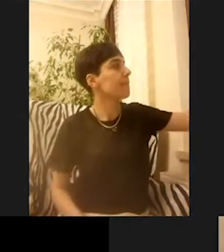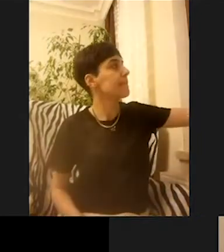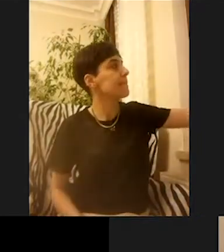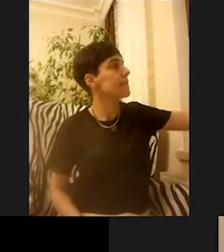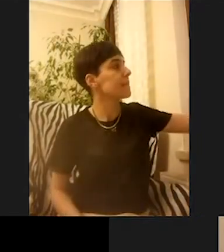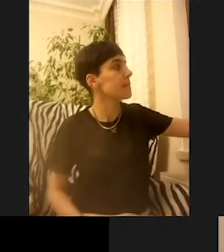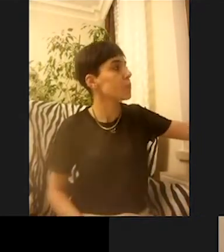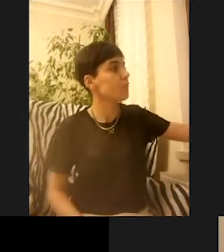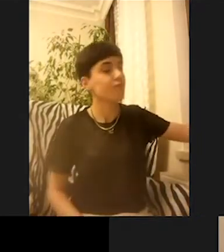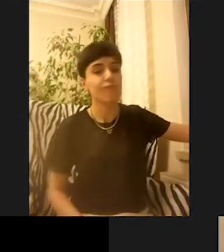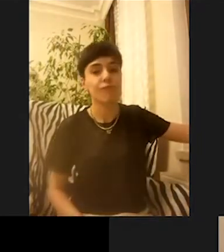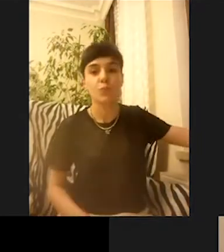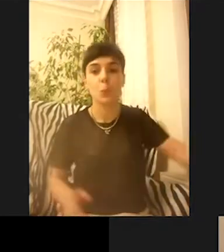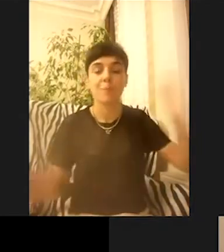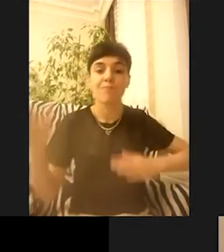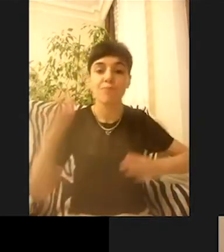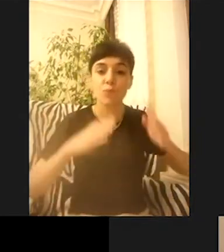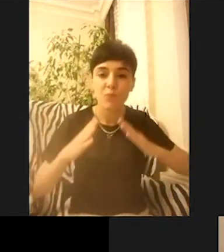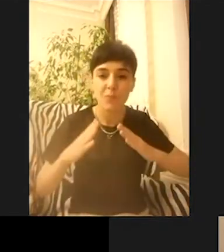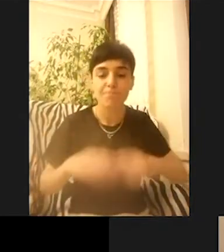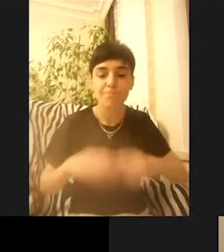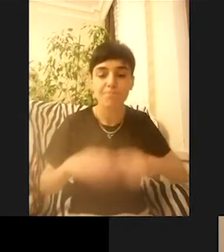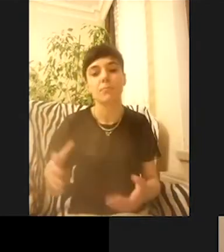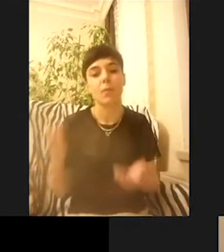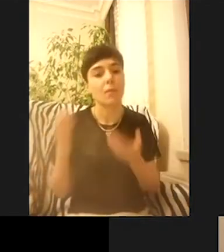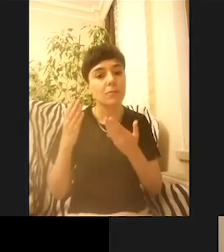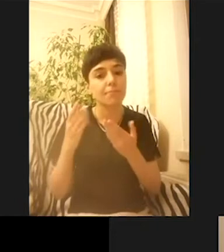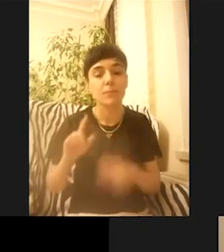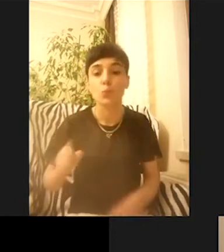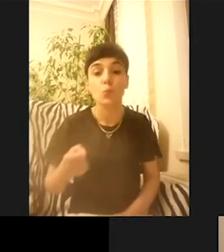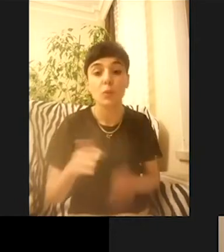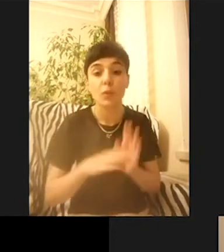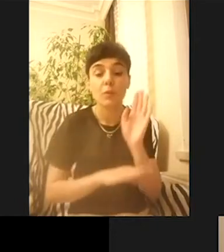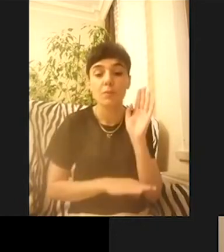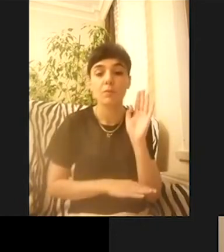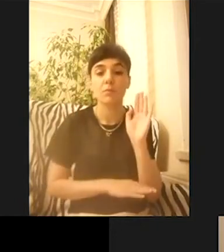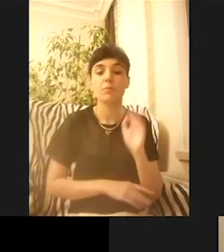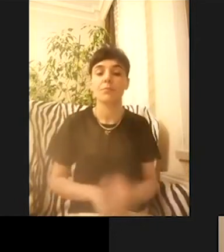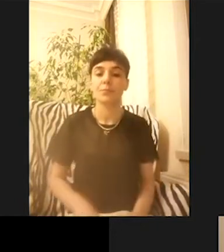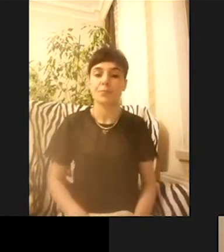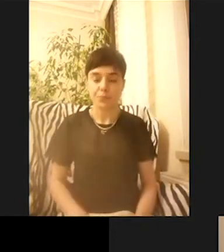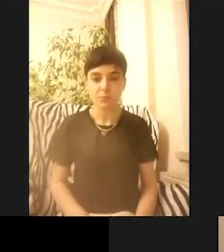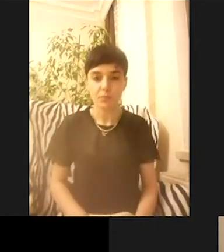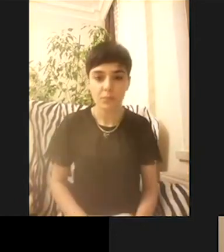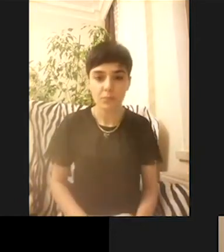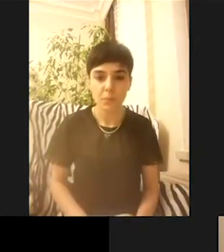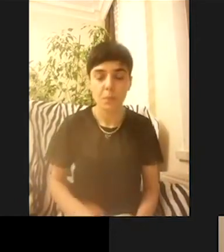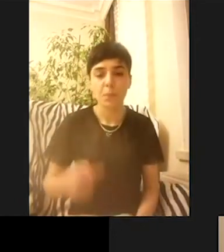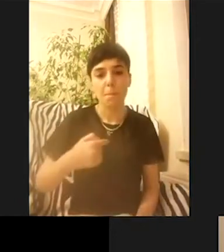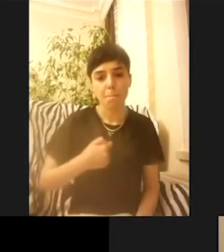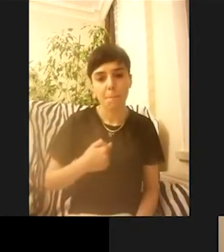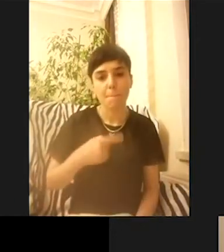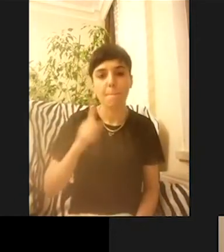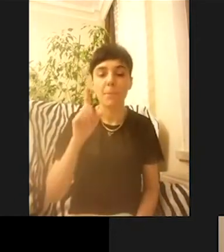Okay, I started this project actually. By the way, I'm a PhD candidate in the School of